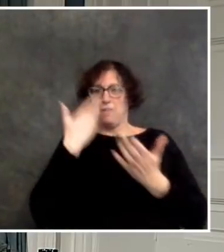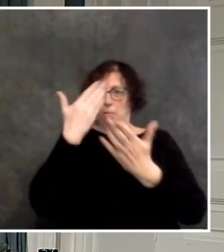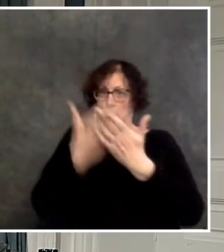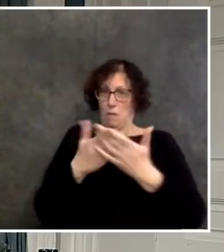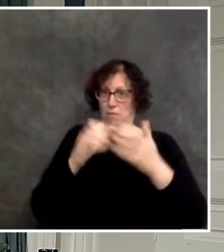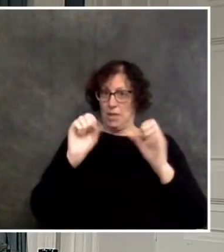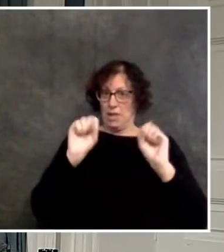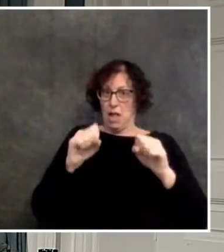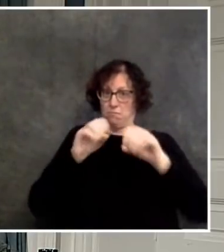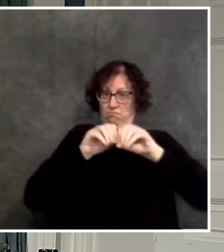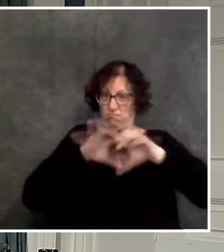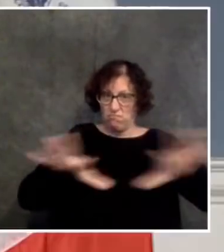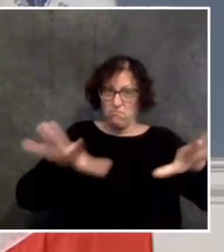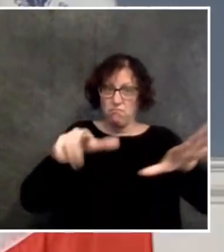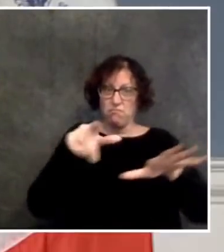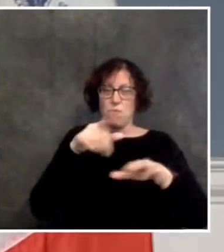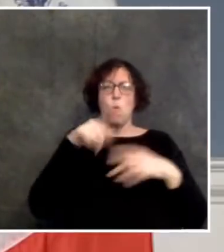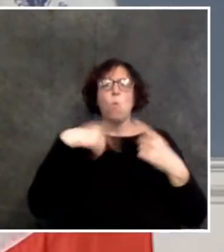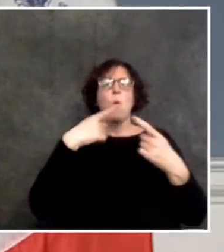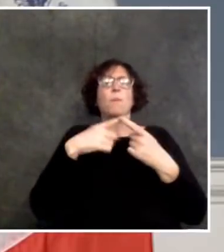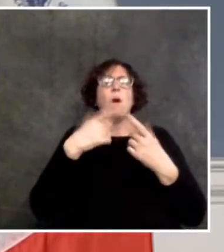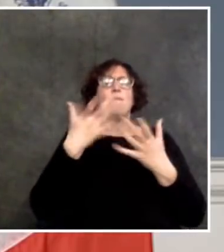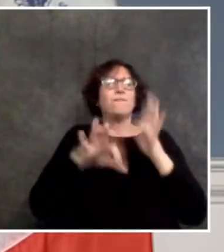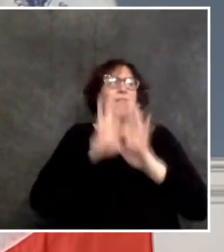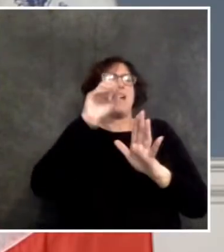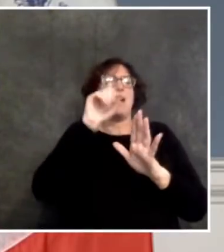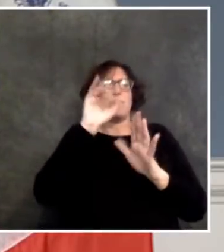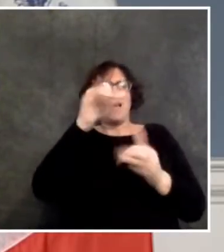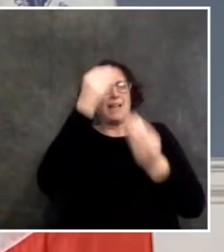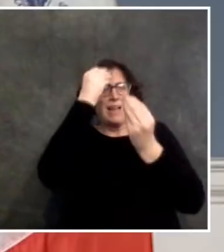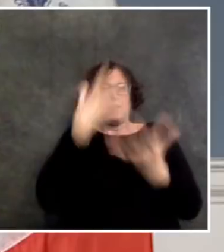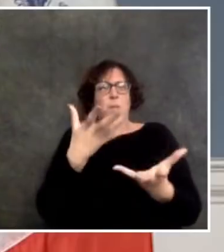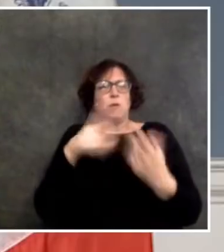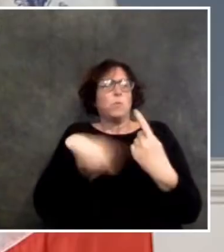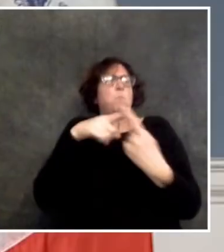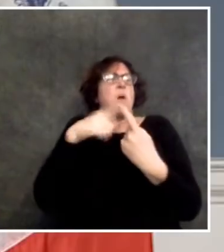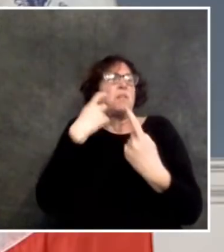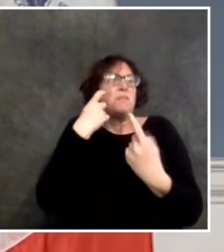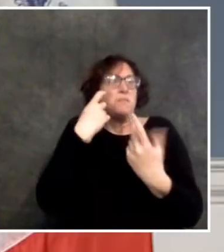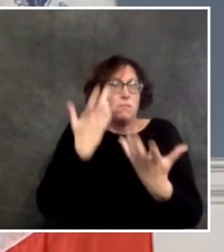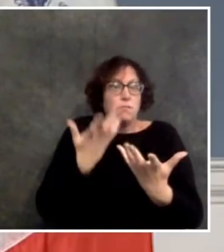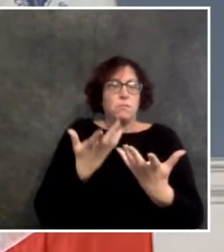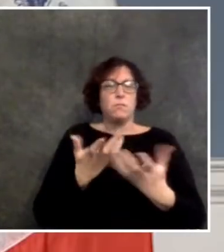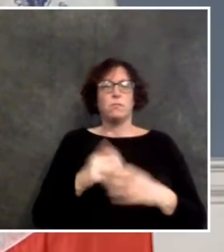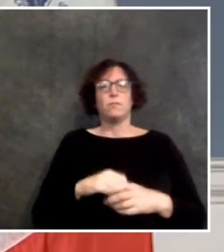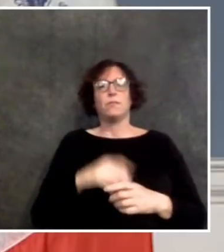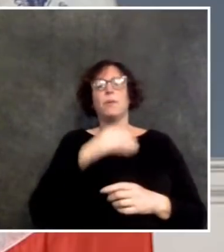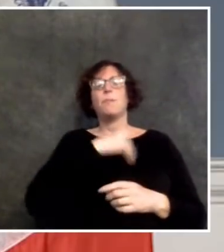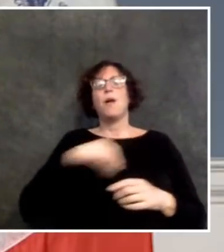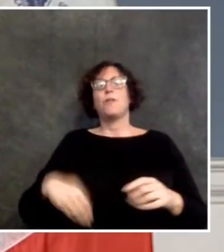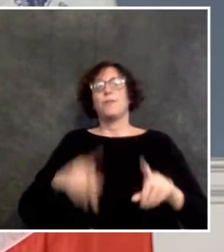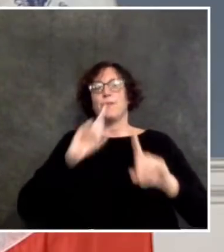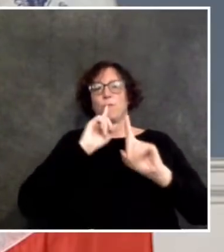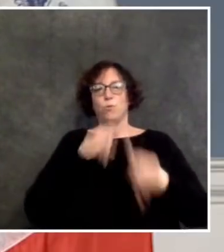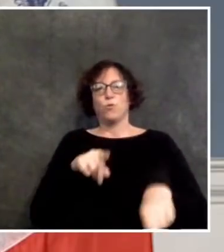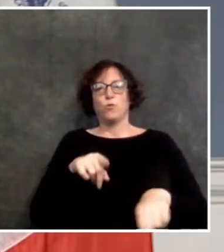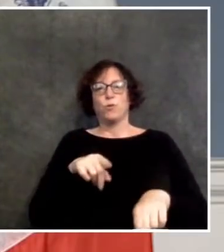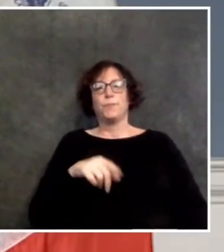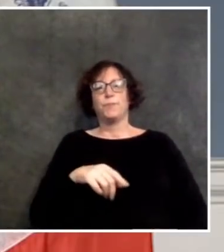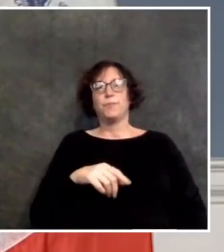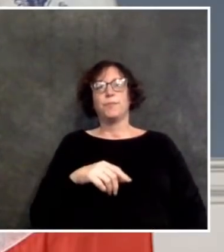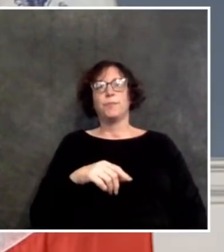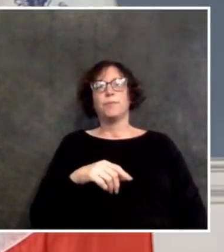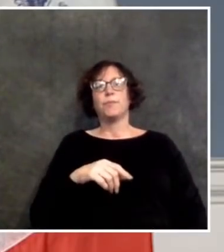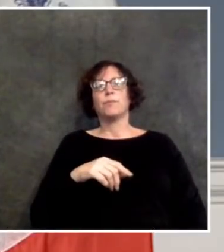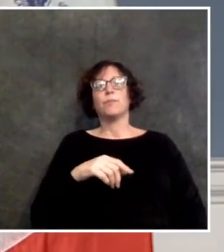The last 48 hours really is when our health leadership, our health department,